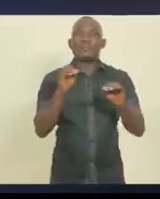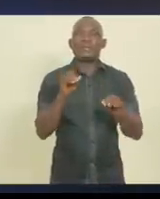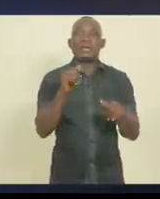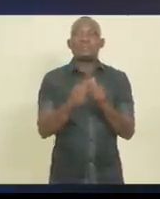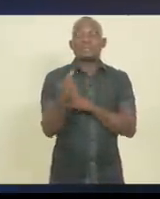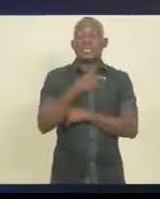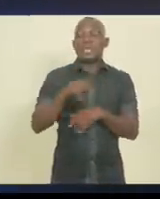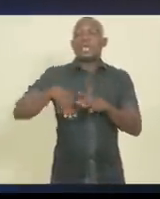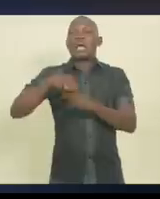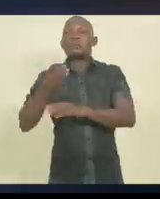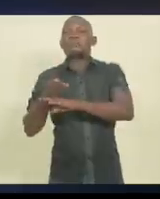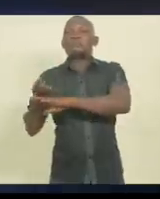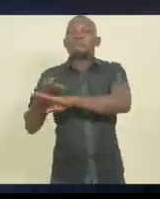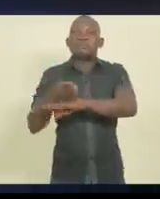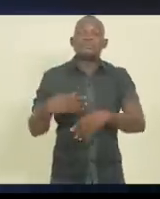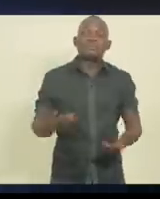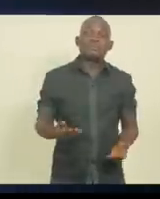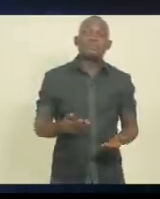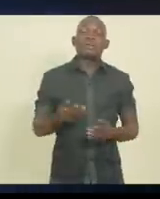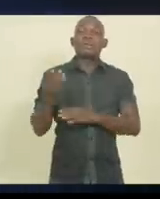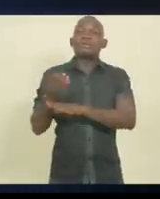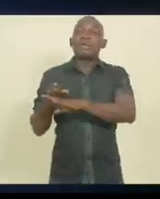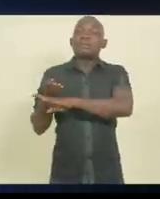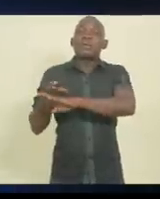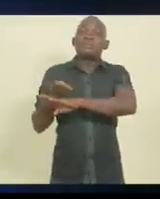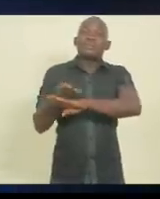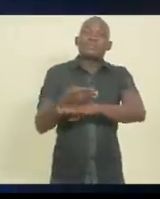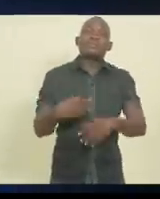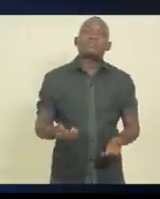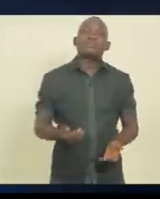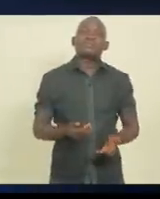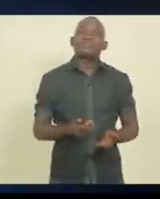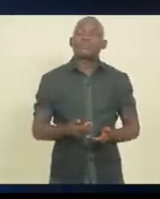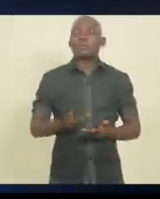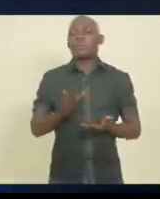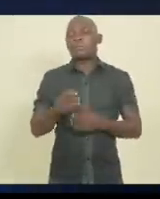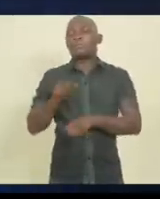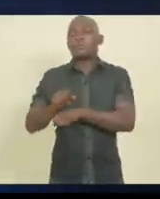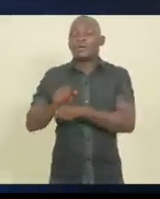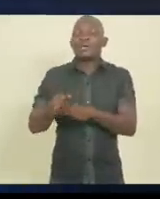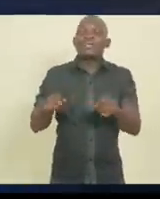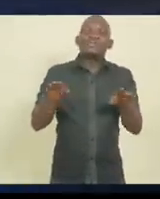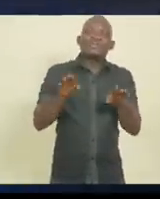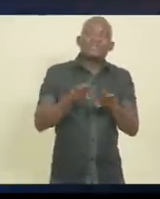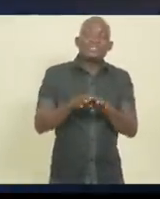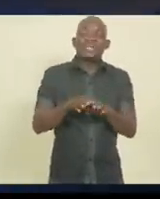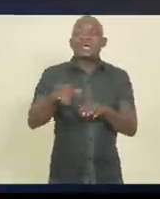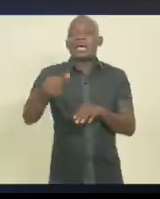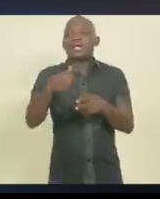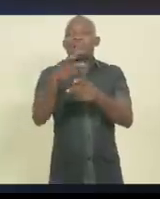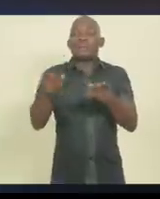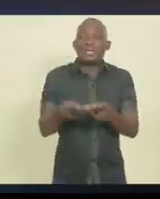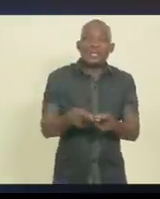to work, even places like hospitals where we must help.